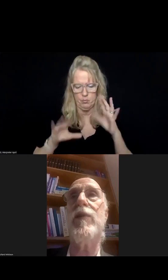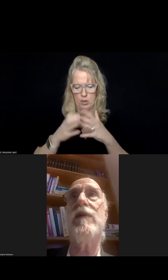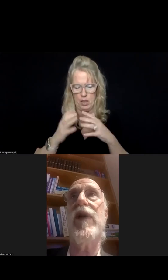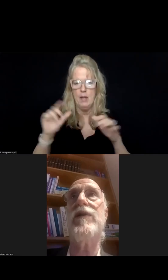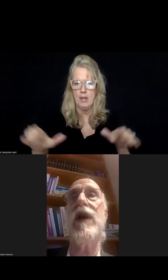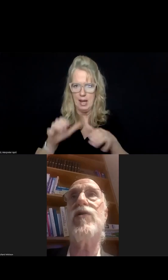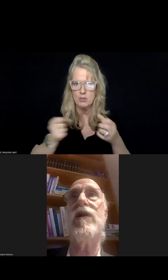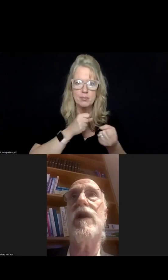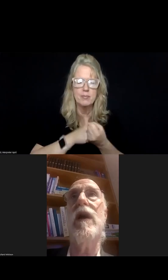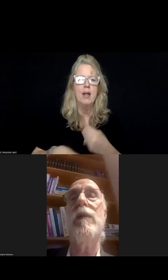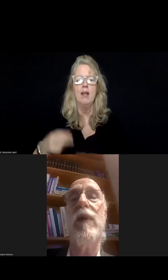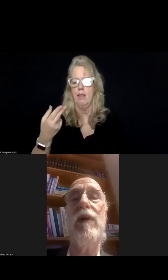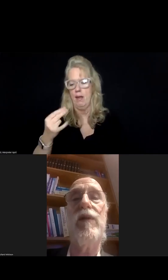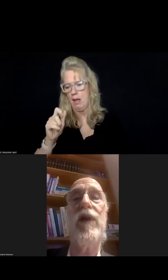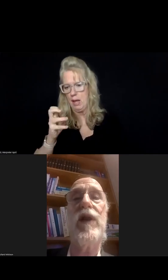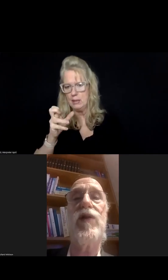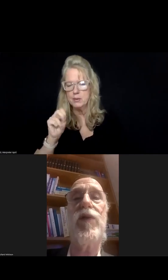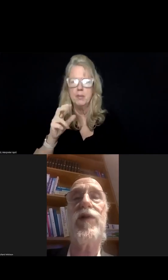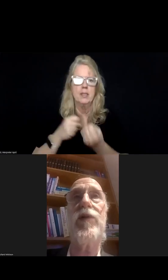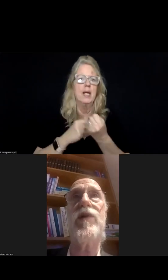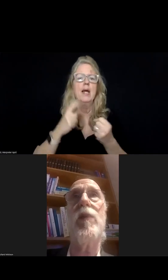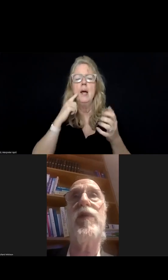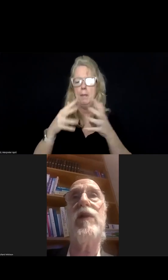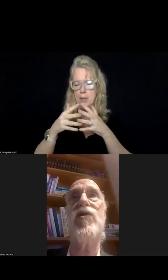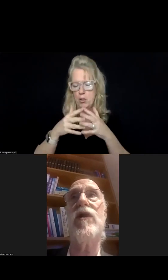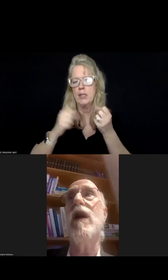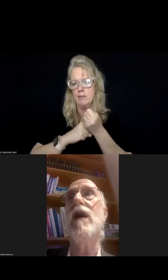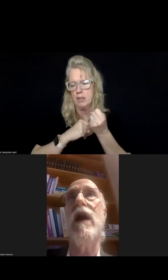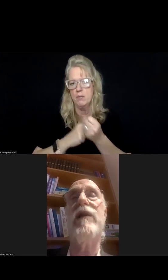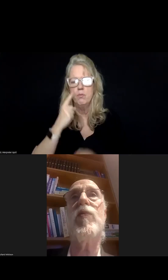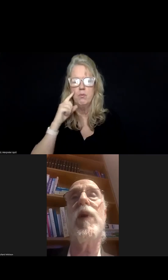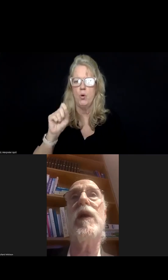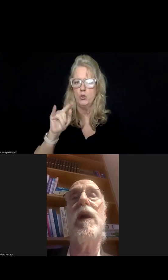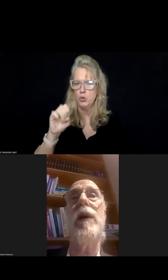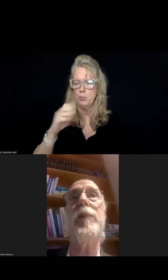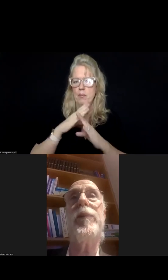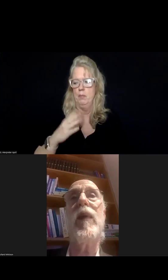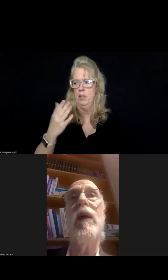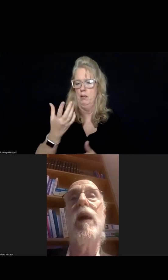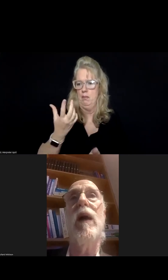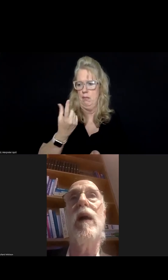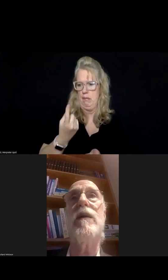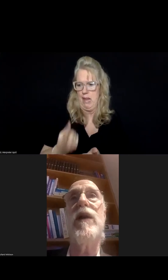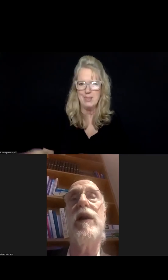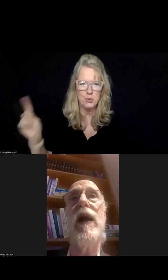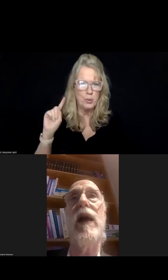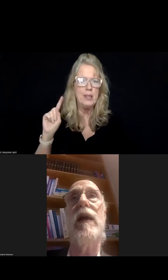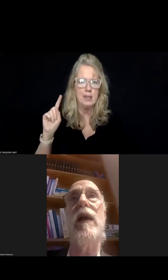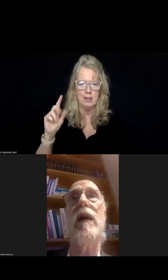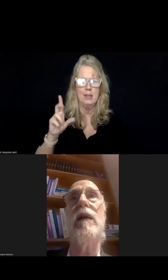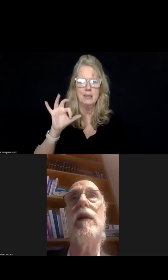the Huntsman Foundation, the American Foundation for Suicide Prevention, last week